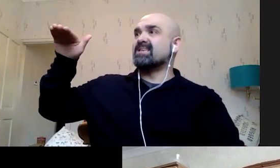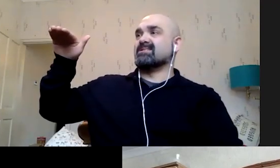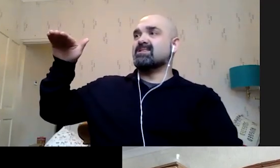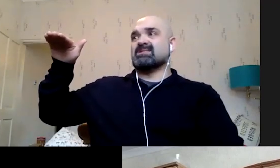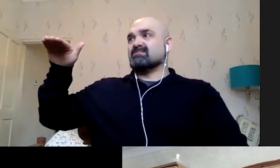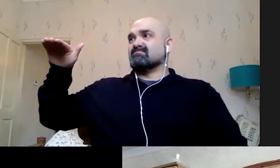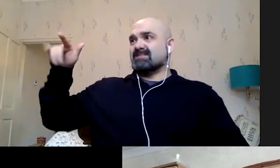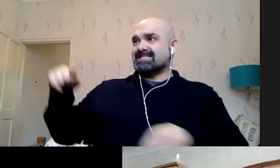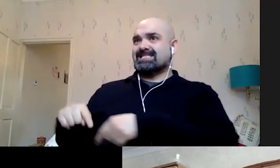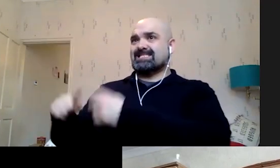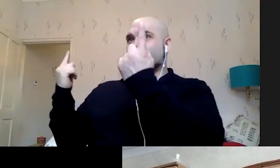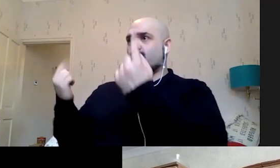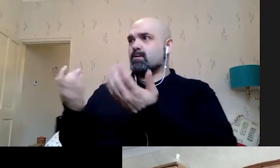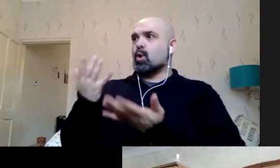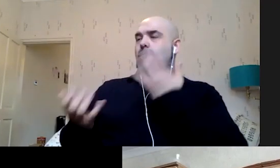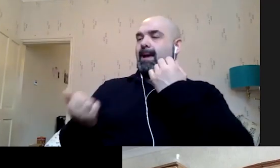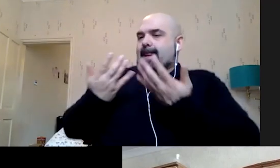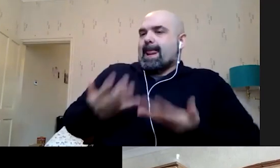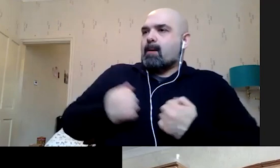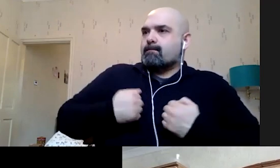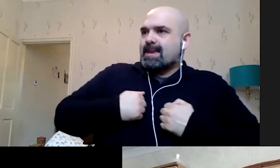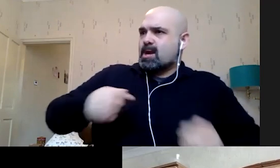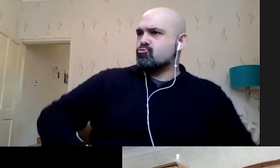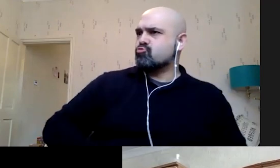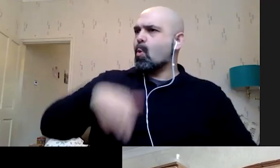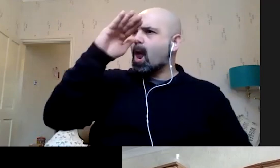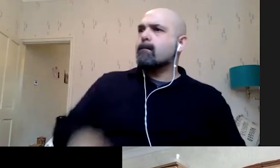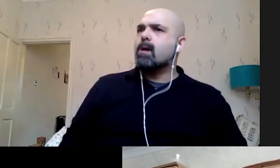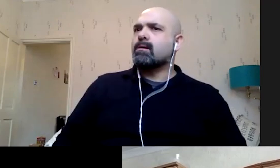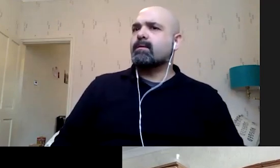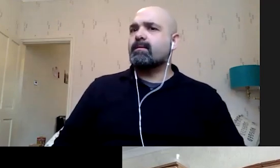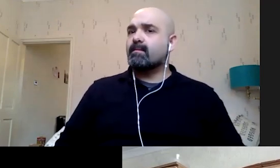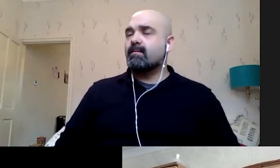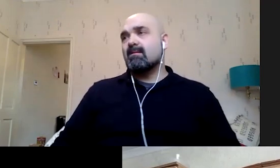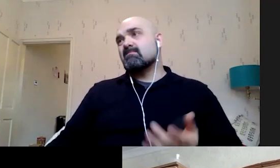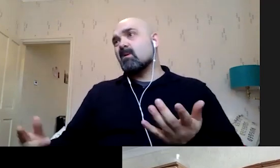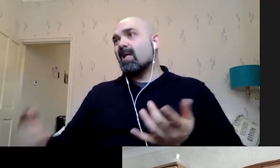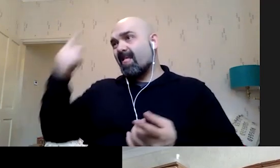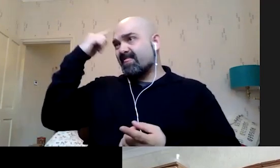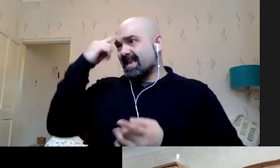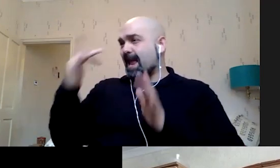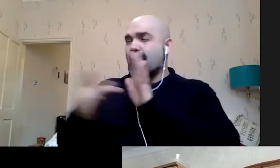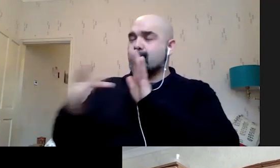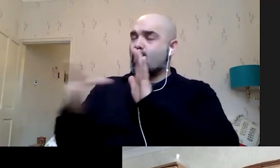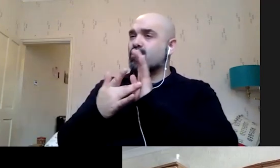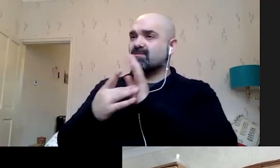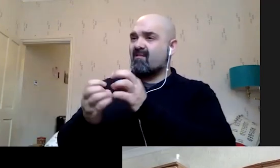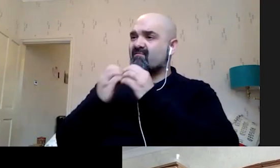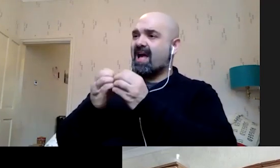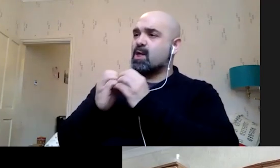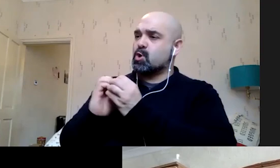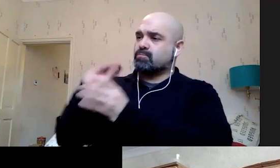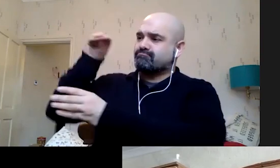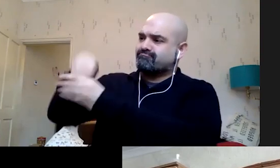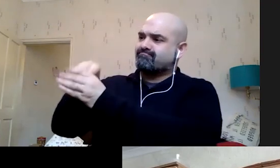growing up, and I'm sure when other people's parents were growing up, obviously. And I think that work needs to be done, because the values that were ingrained, like you